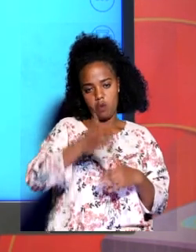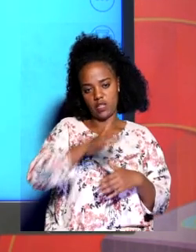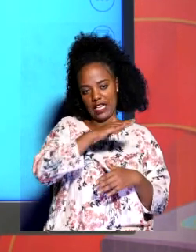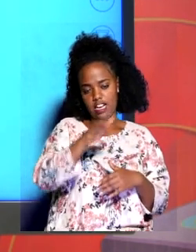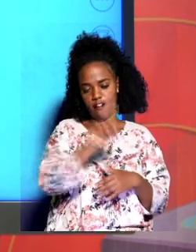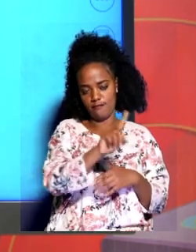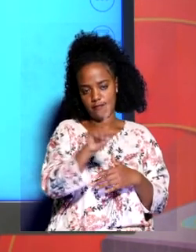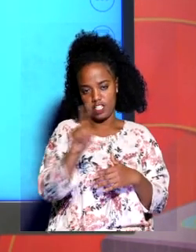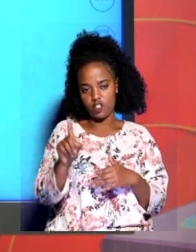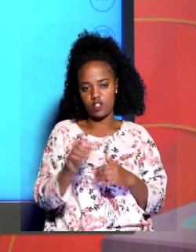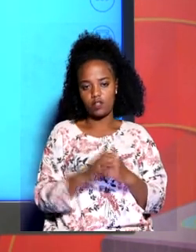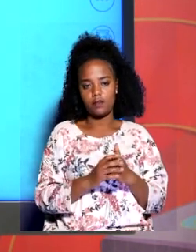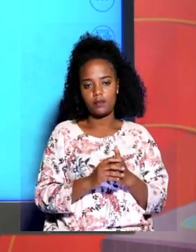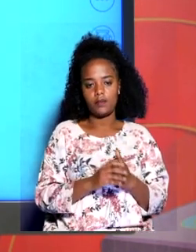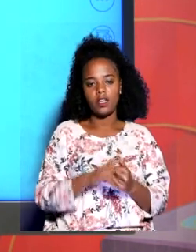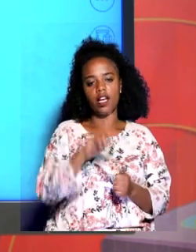X